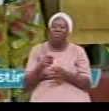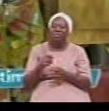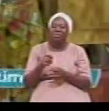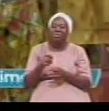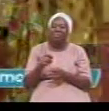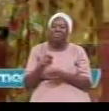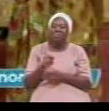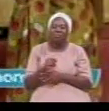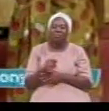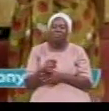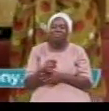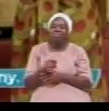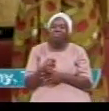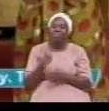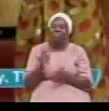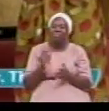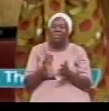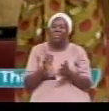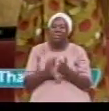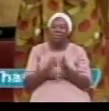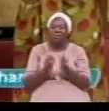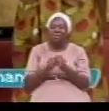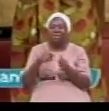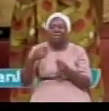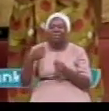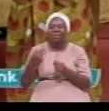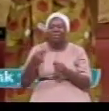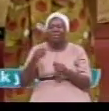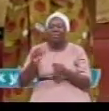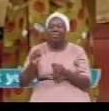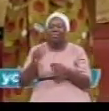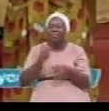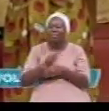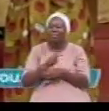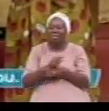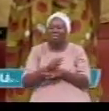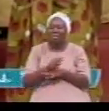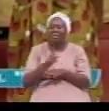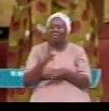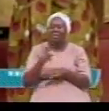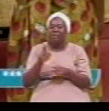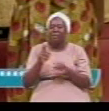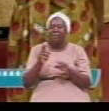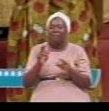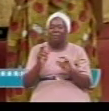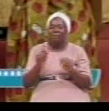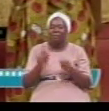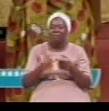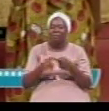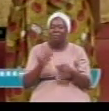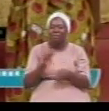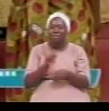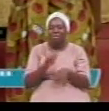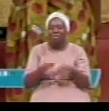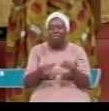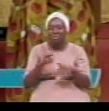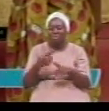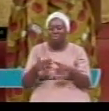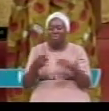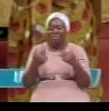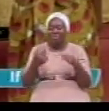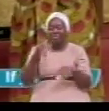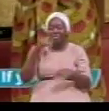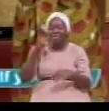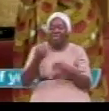with GS messages, and she's been failing to walk like that. But finally